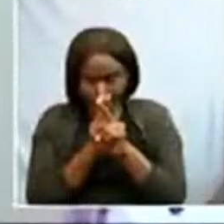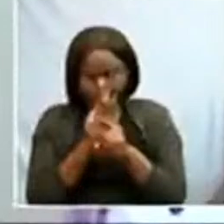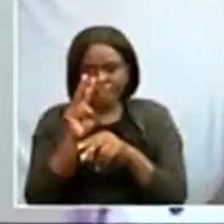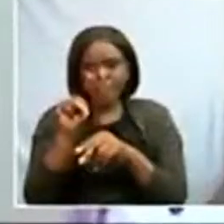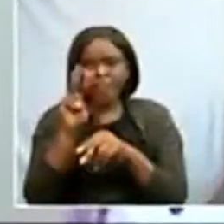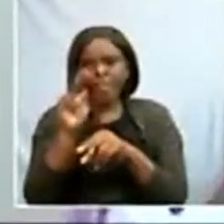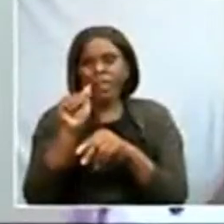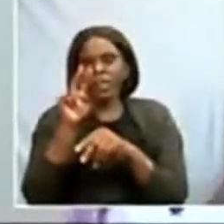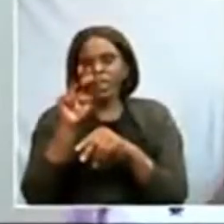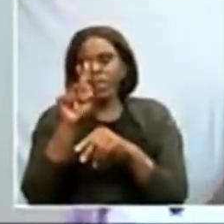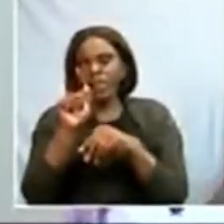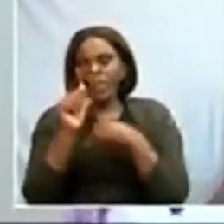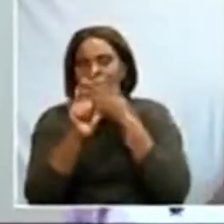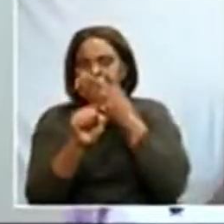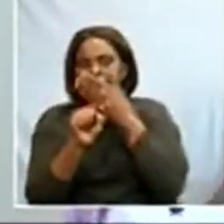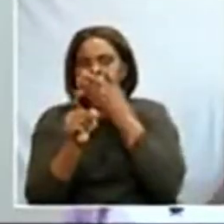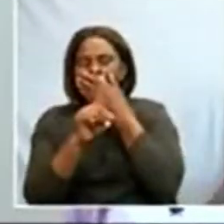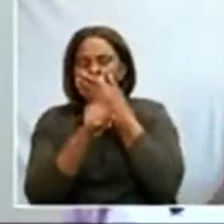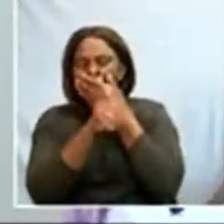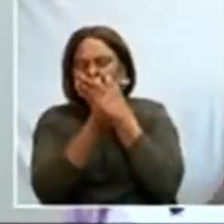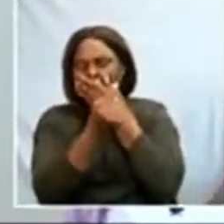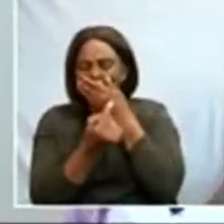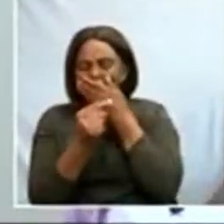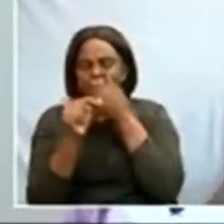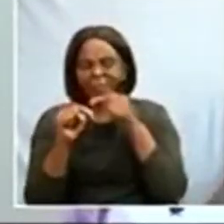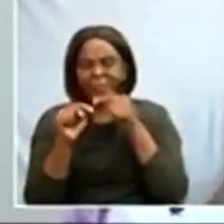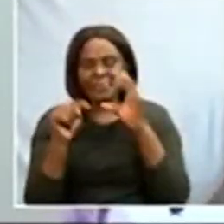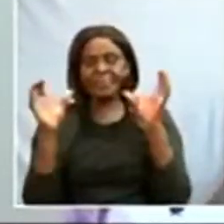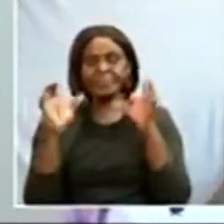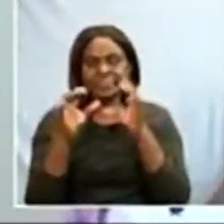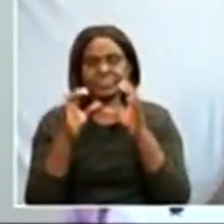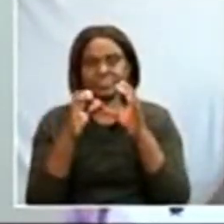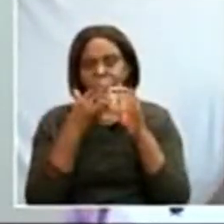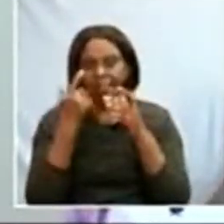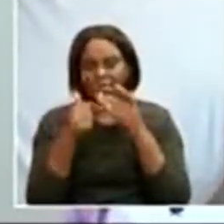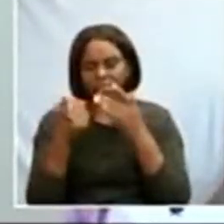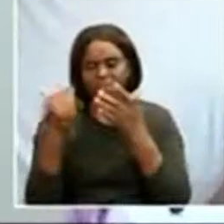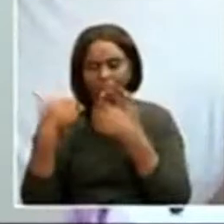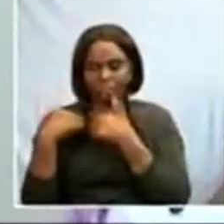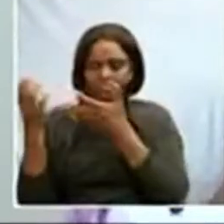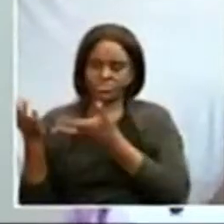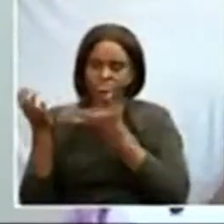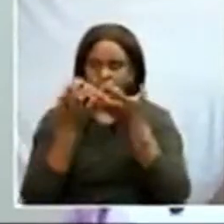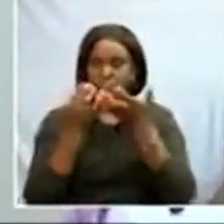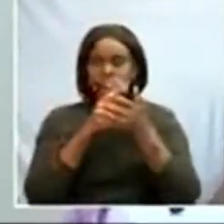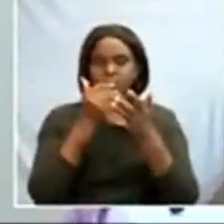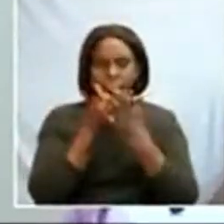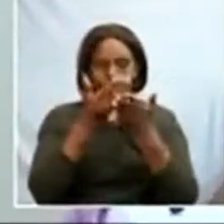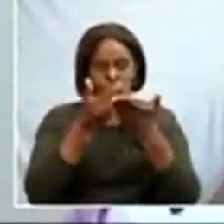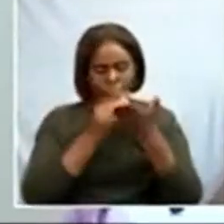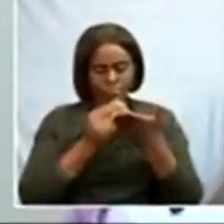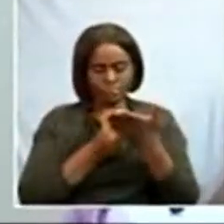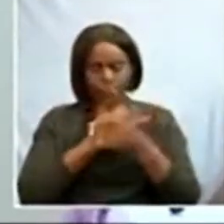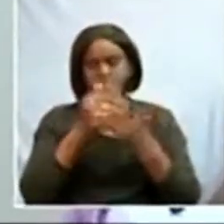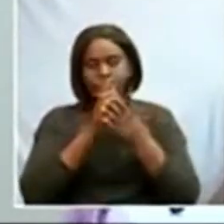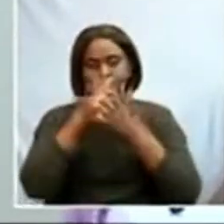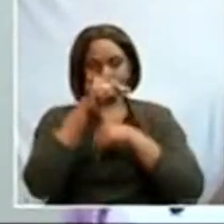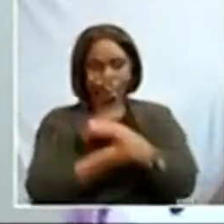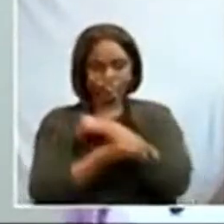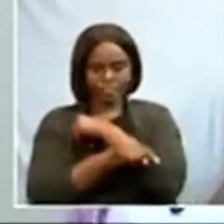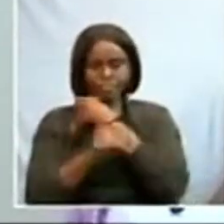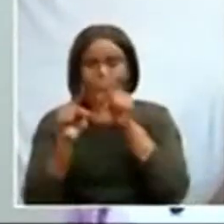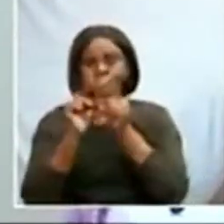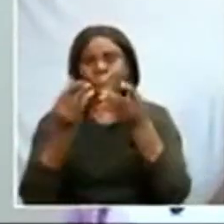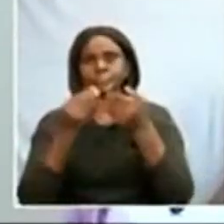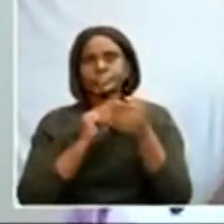Mwanza is that when coming to this committee, you're supposed to carry all this information. Give us all those details, like the details